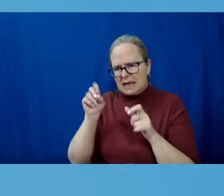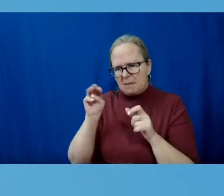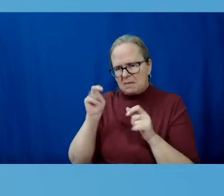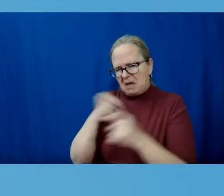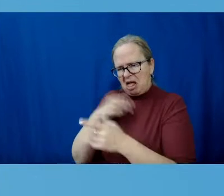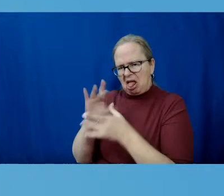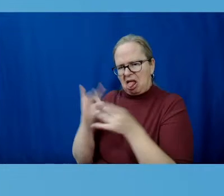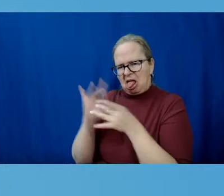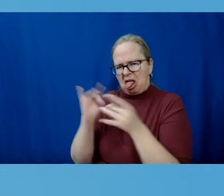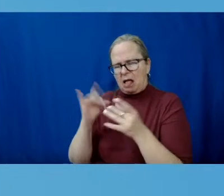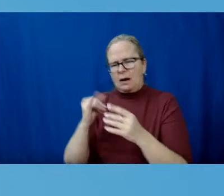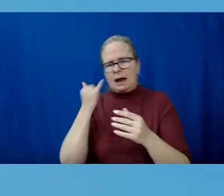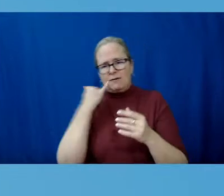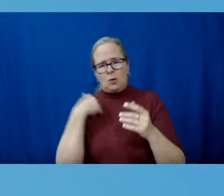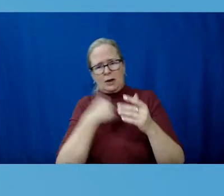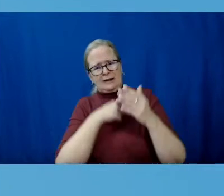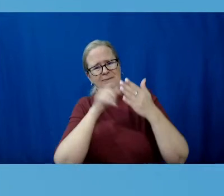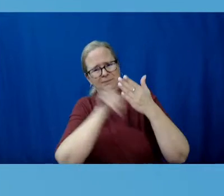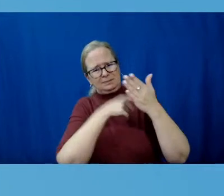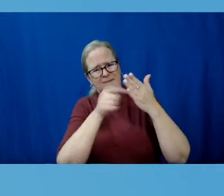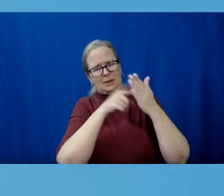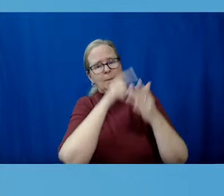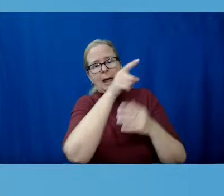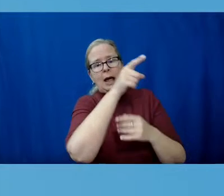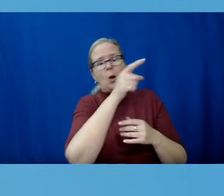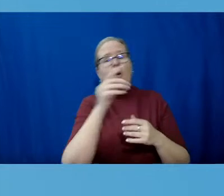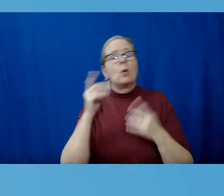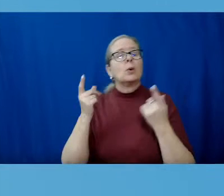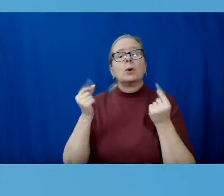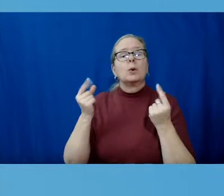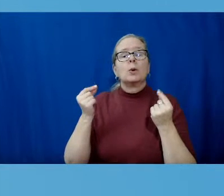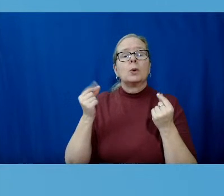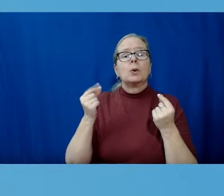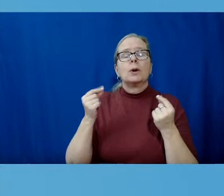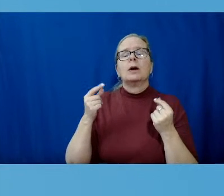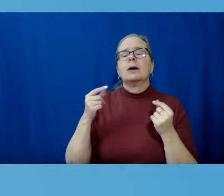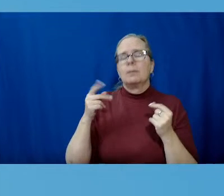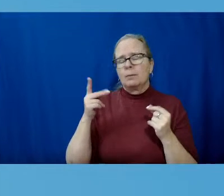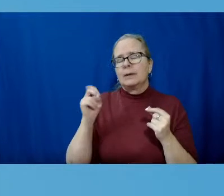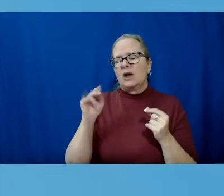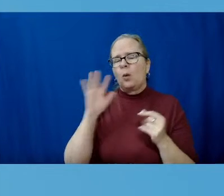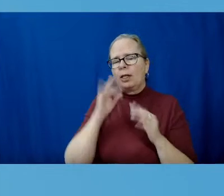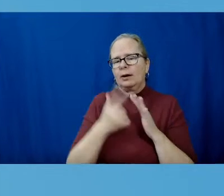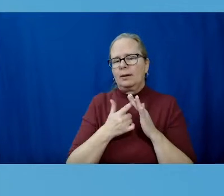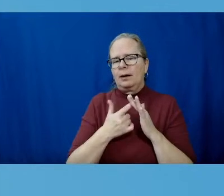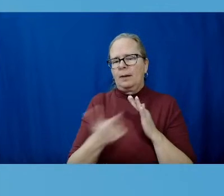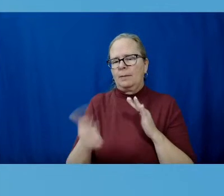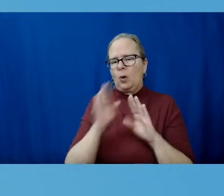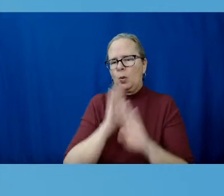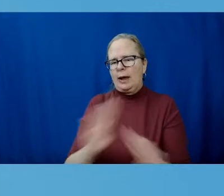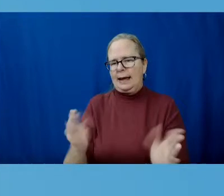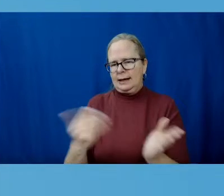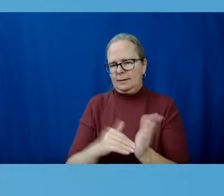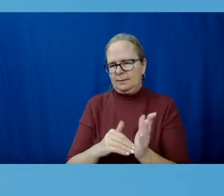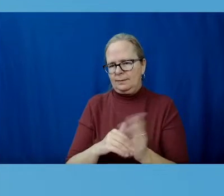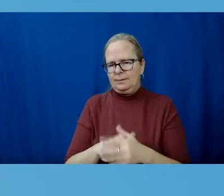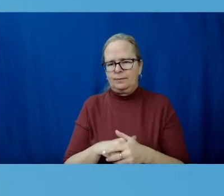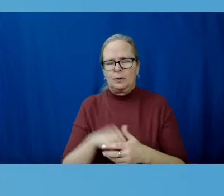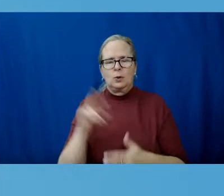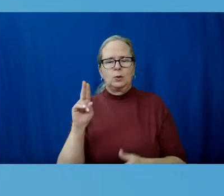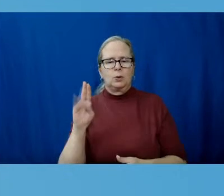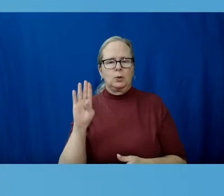So I agree with all the points that have been raised, and I want to add that we really should see the courts as a backstop. And you